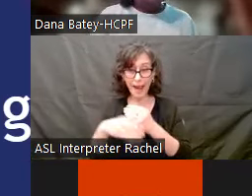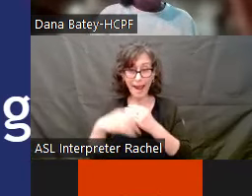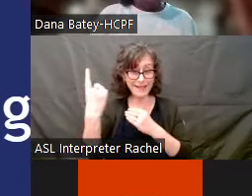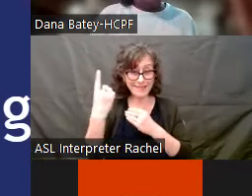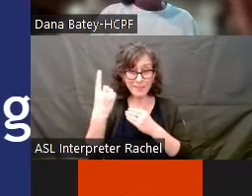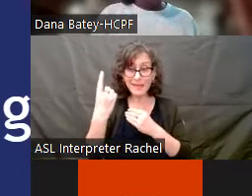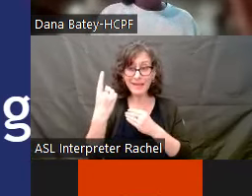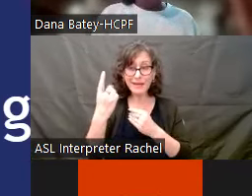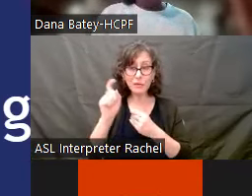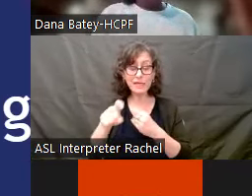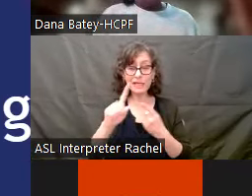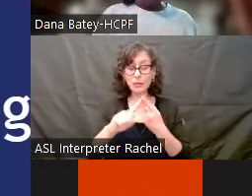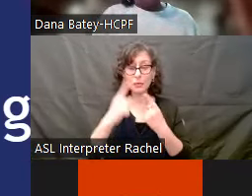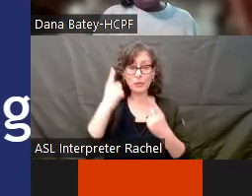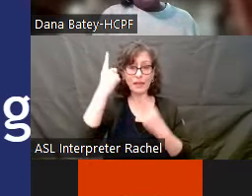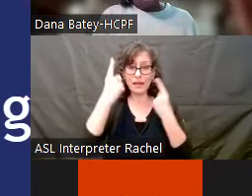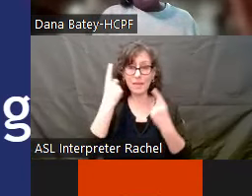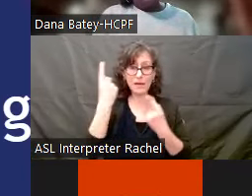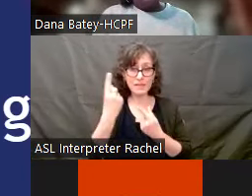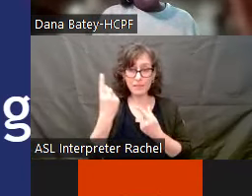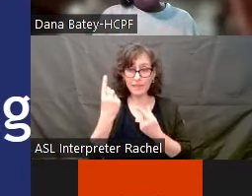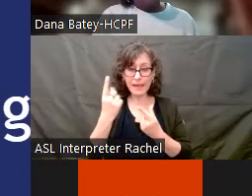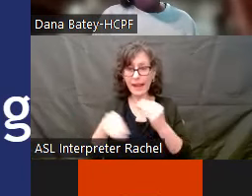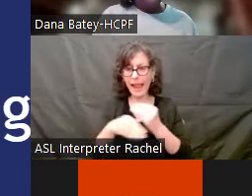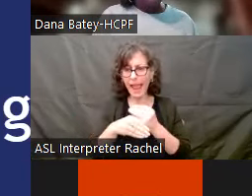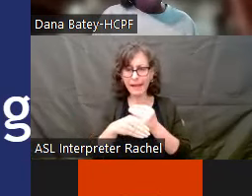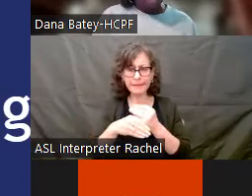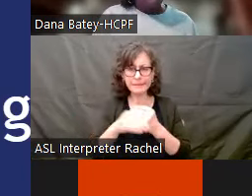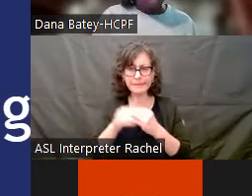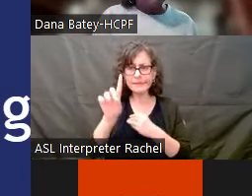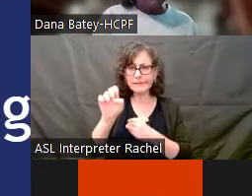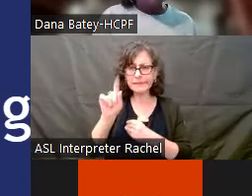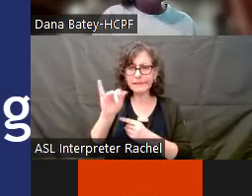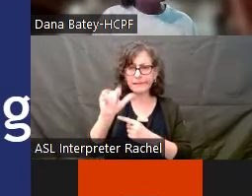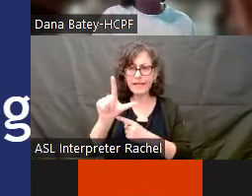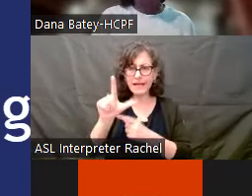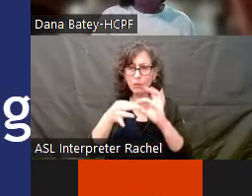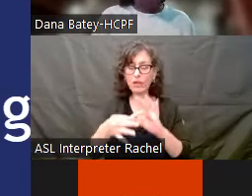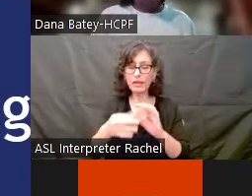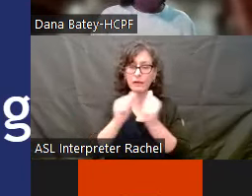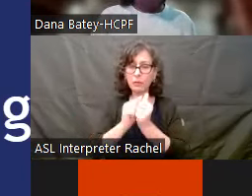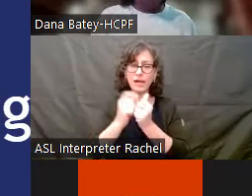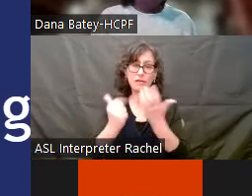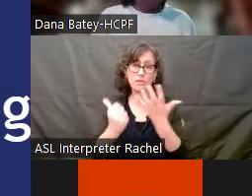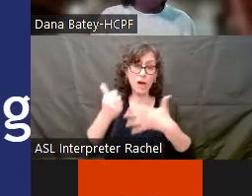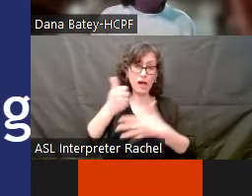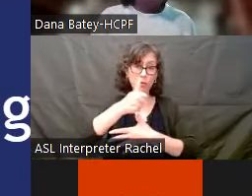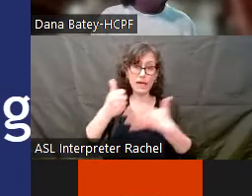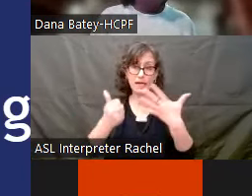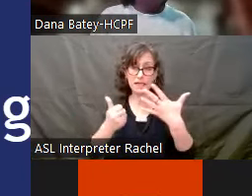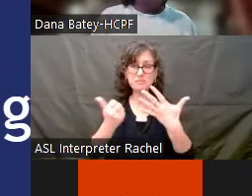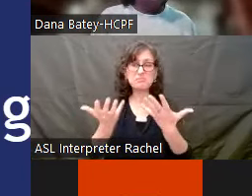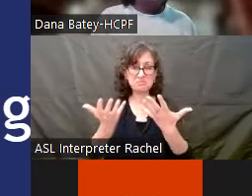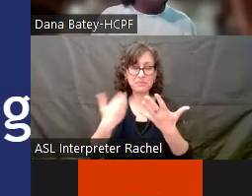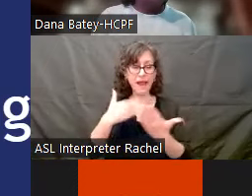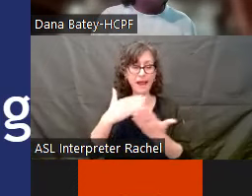to think about something, add a little detail related to maybe one of the priorities? And I just listed here